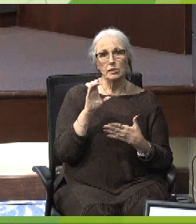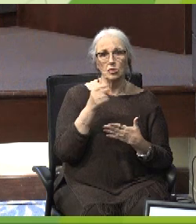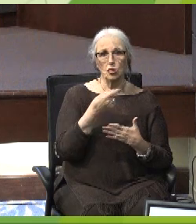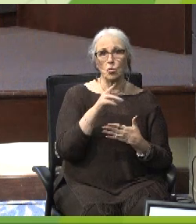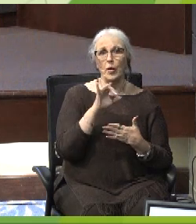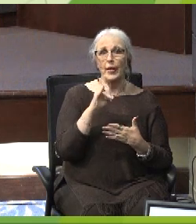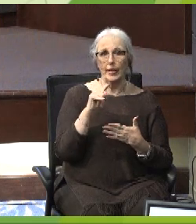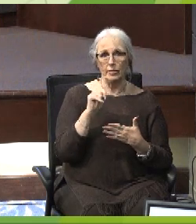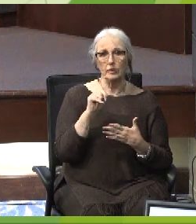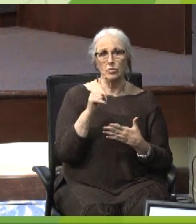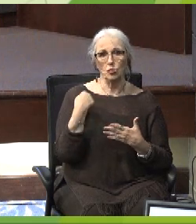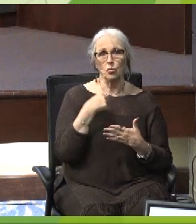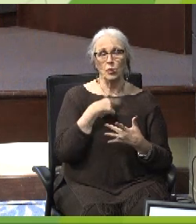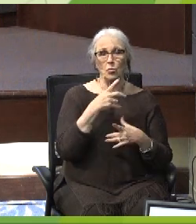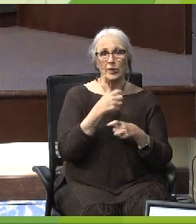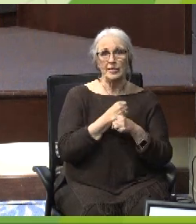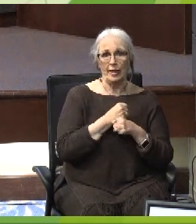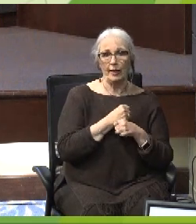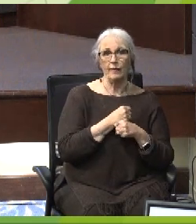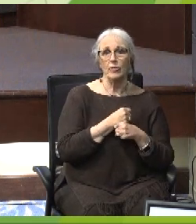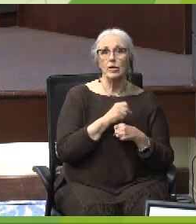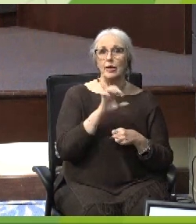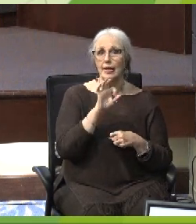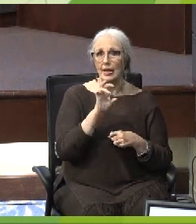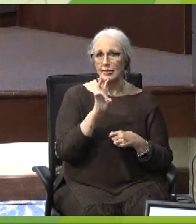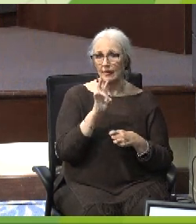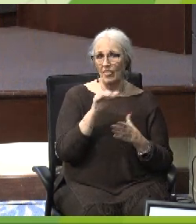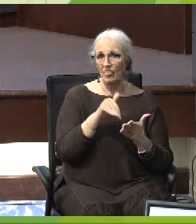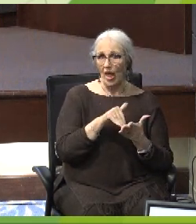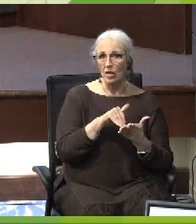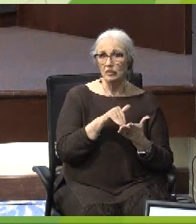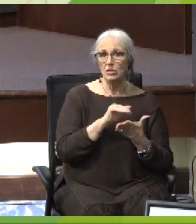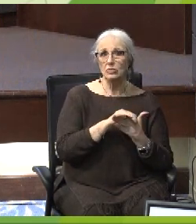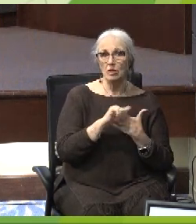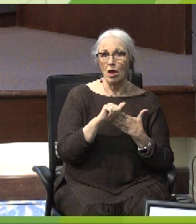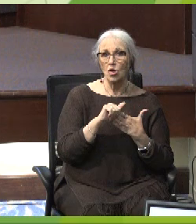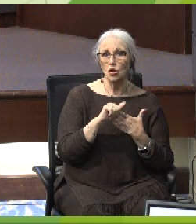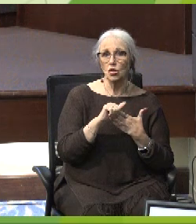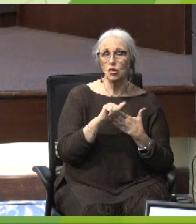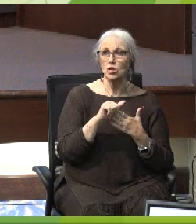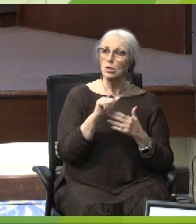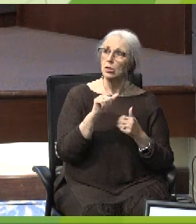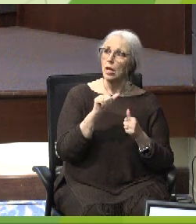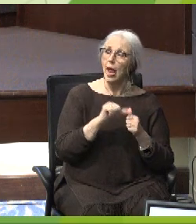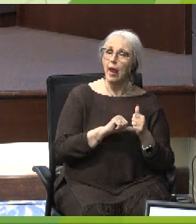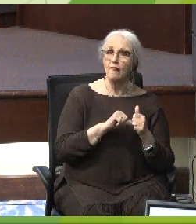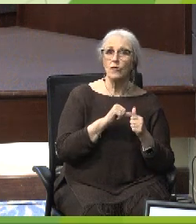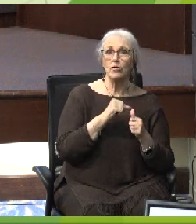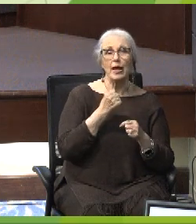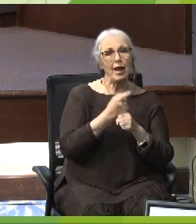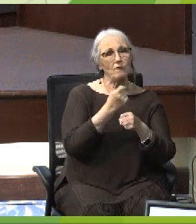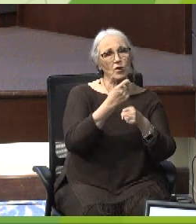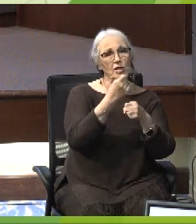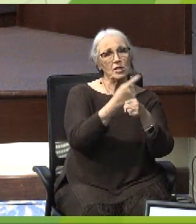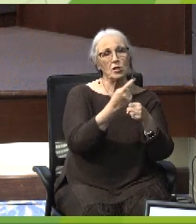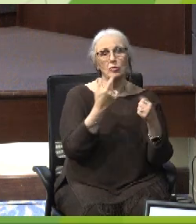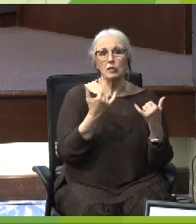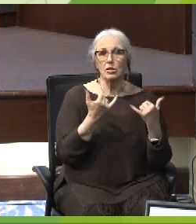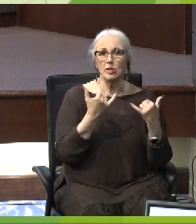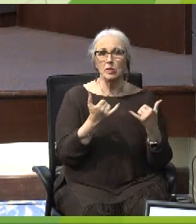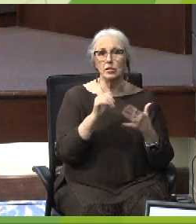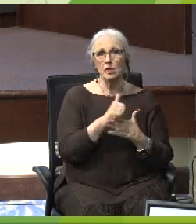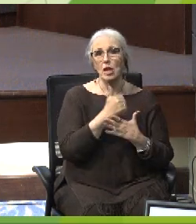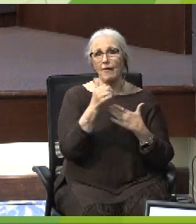grant that we receive from them. It's $97,000 every year, and this one is another